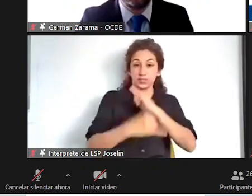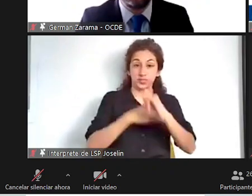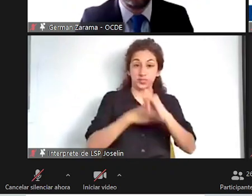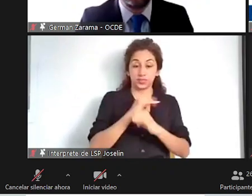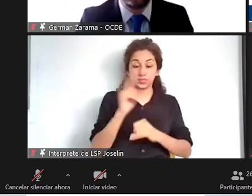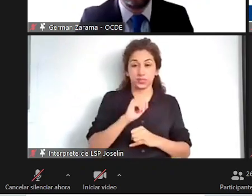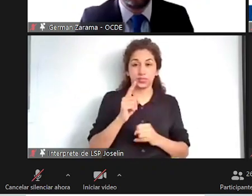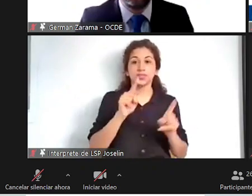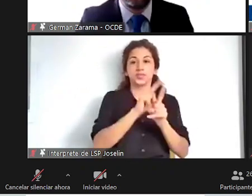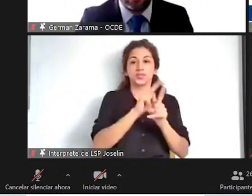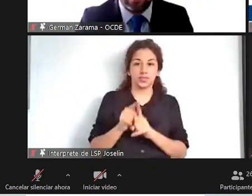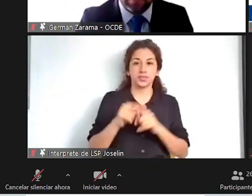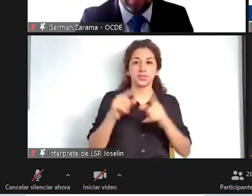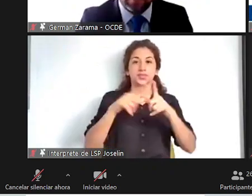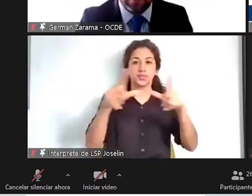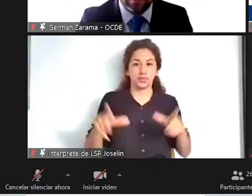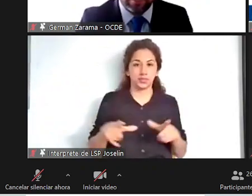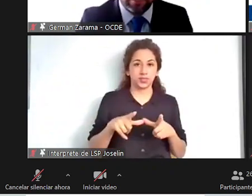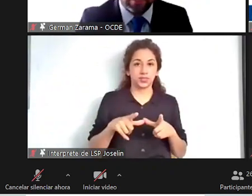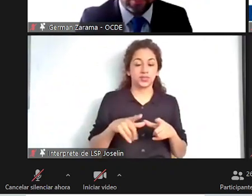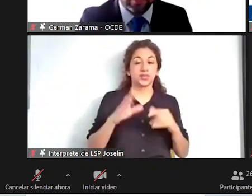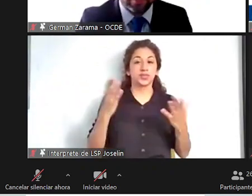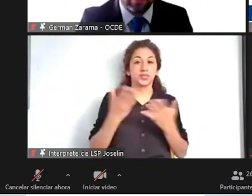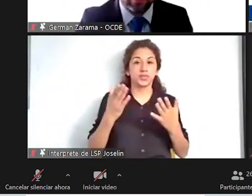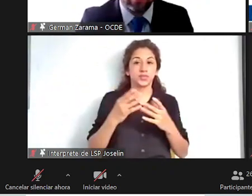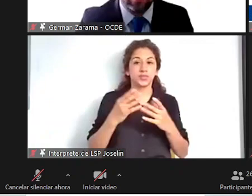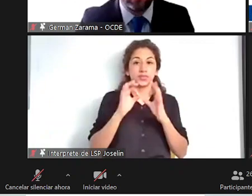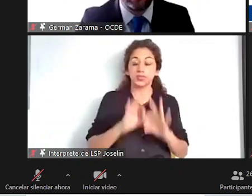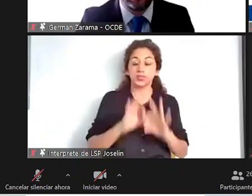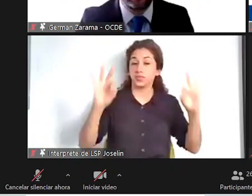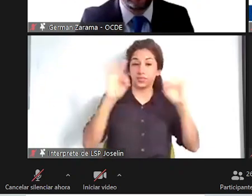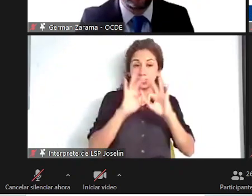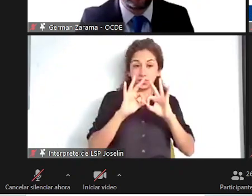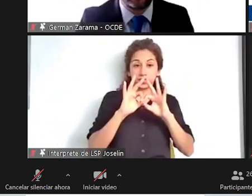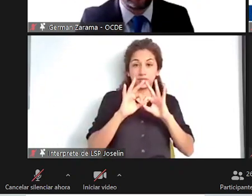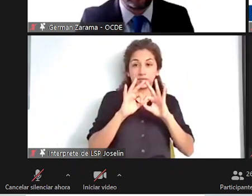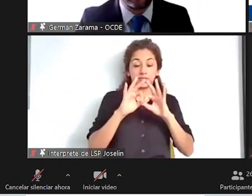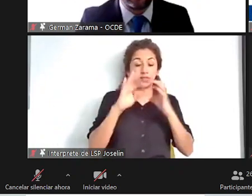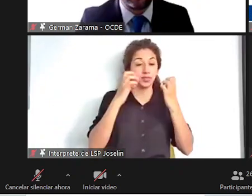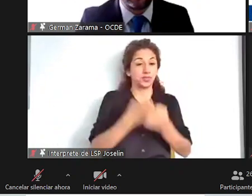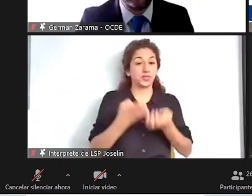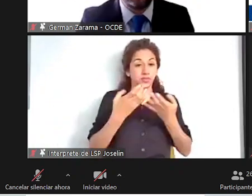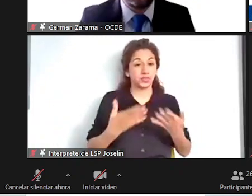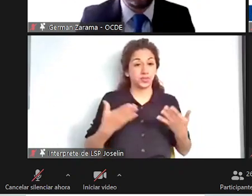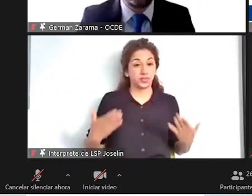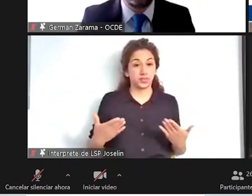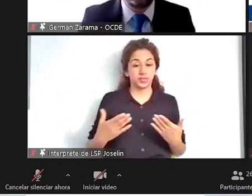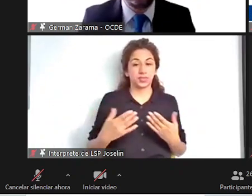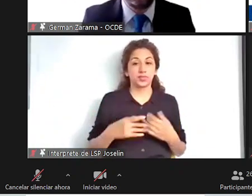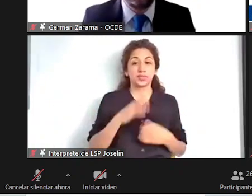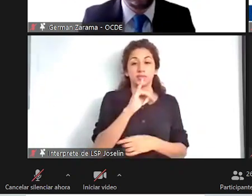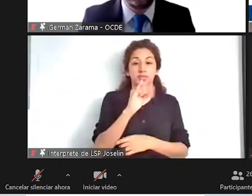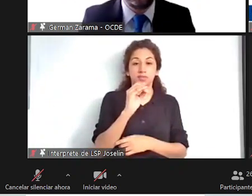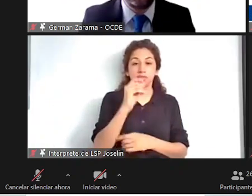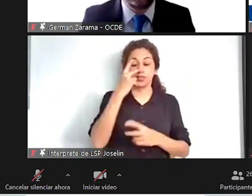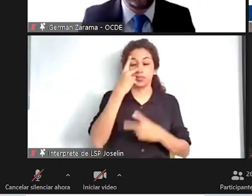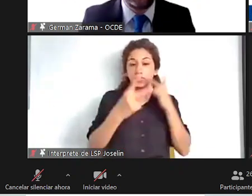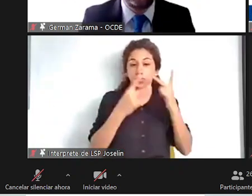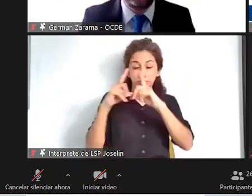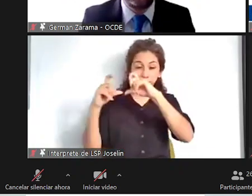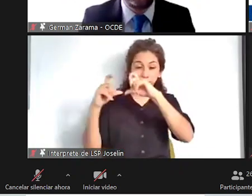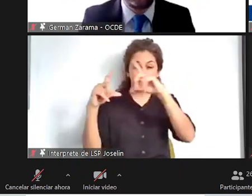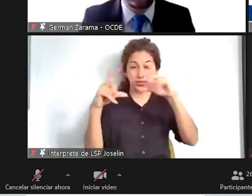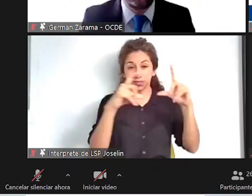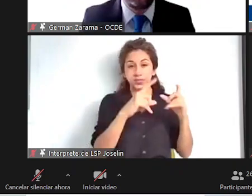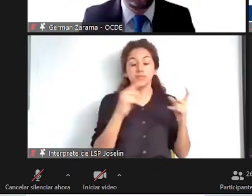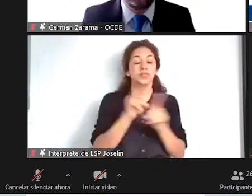only internationally but also locally in uh tourism where we have important elements of biotourism